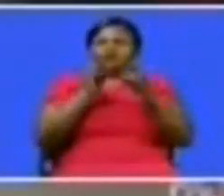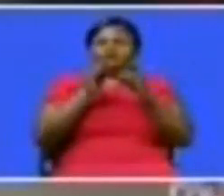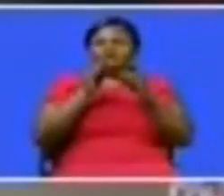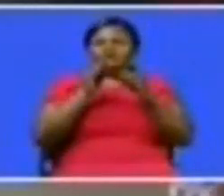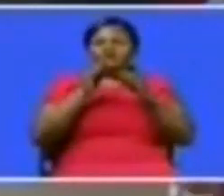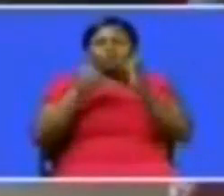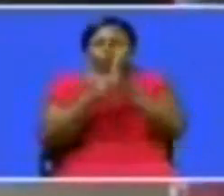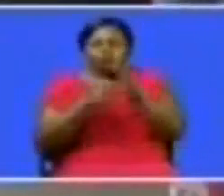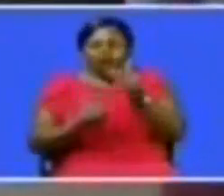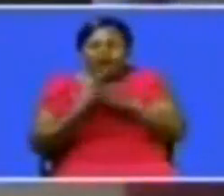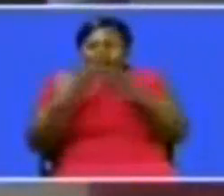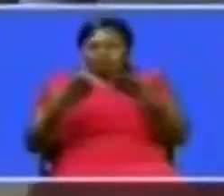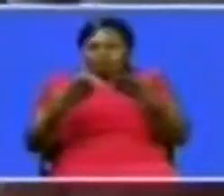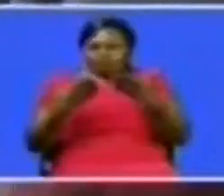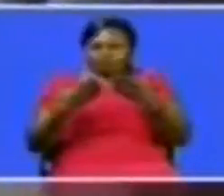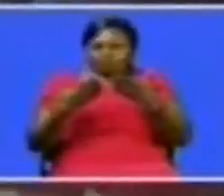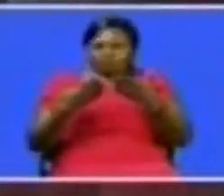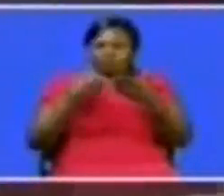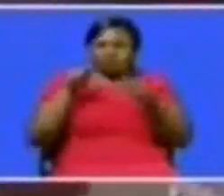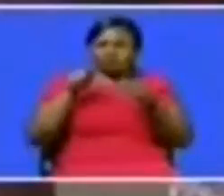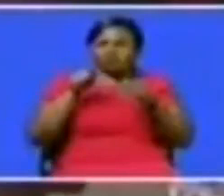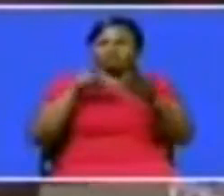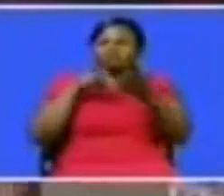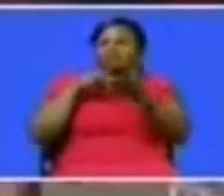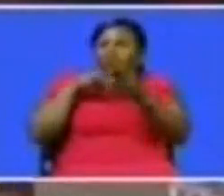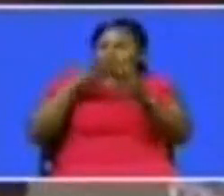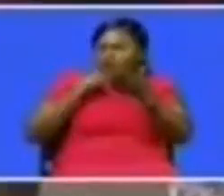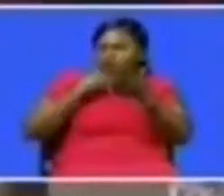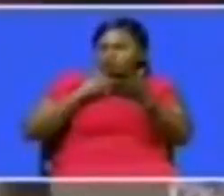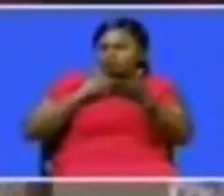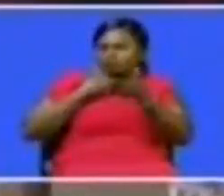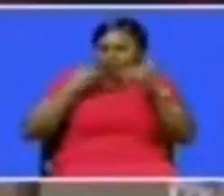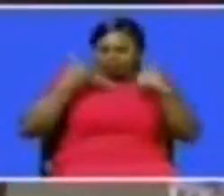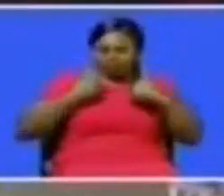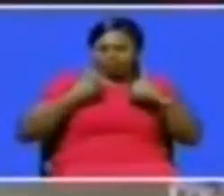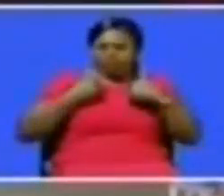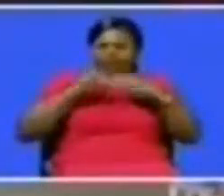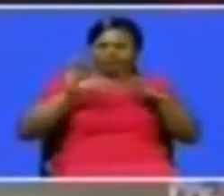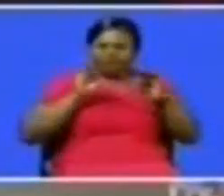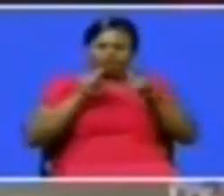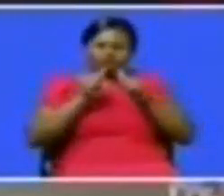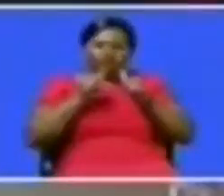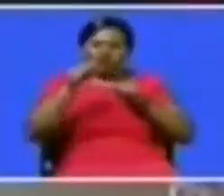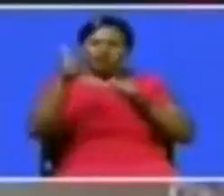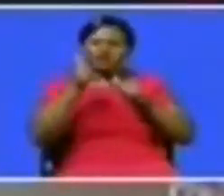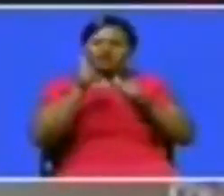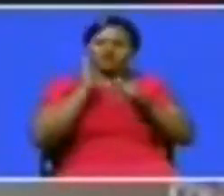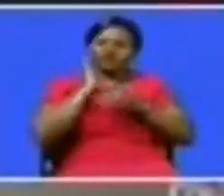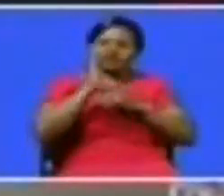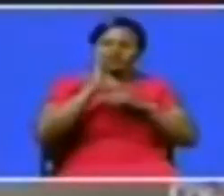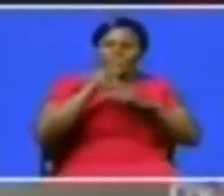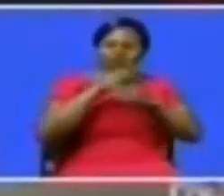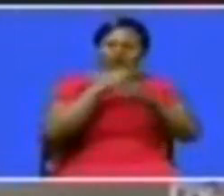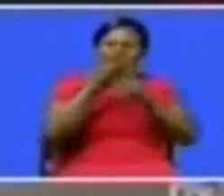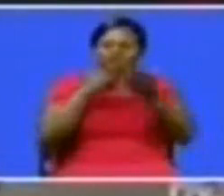any complications. Obviously, these costs also depend on your own personal preferences and other indirect